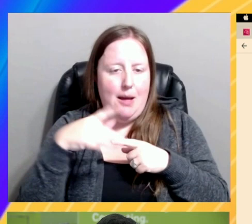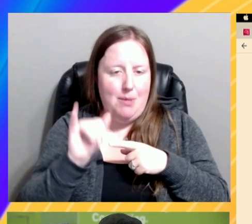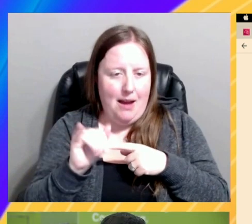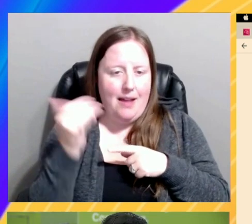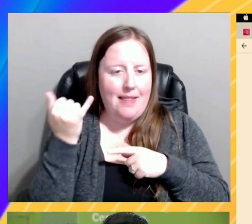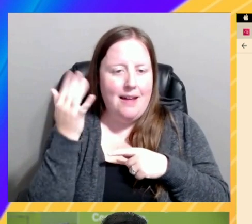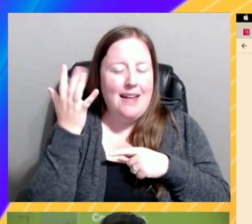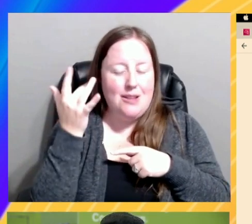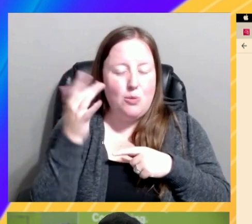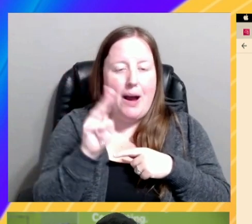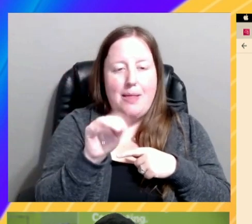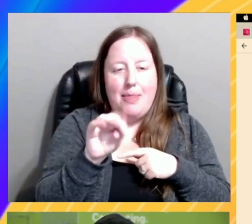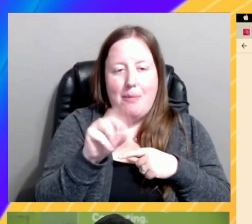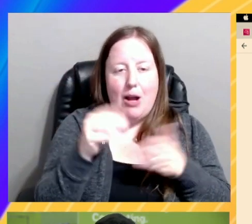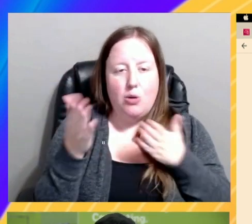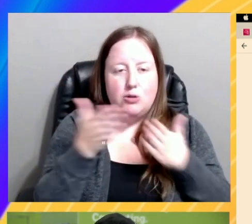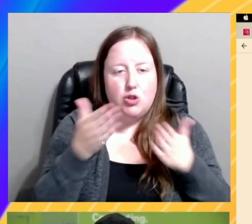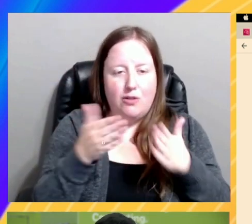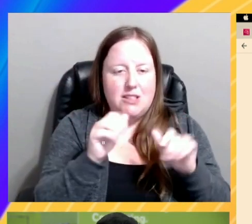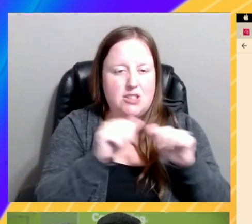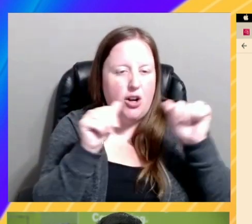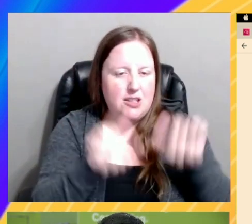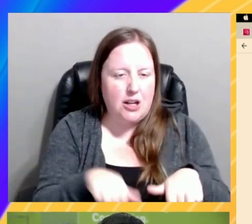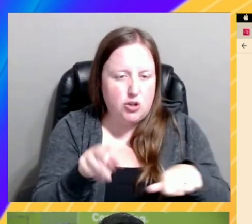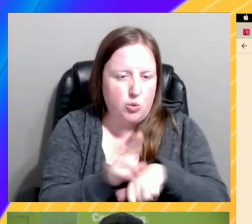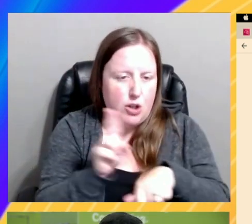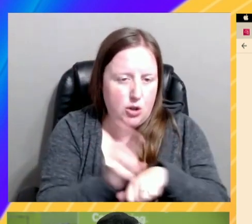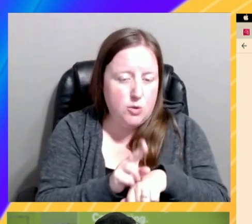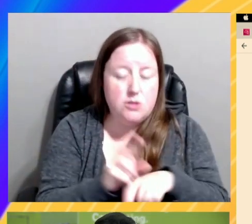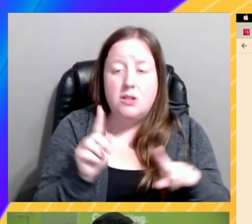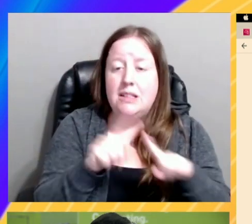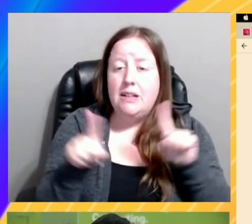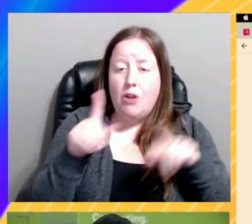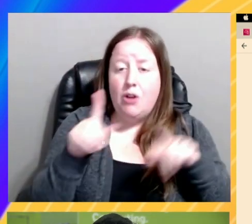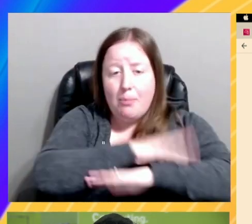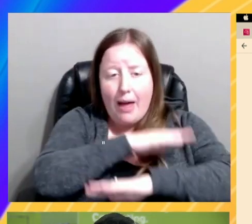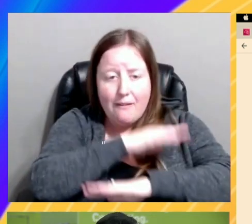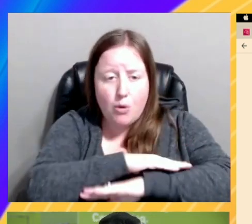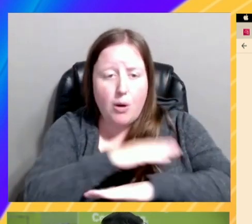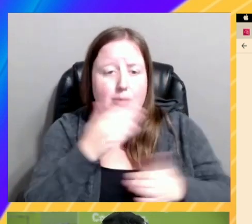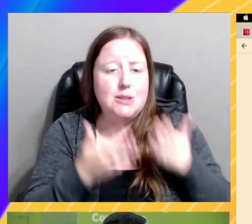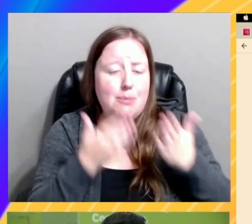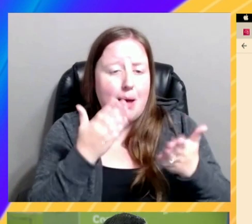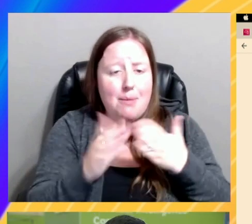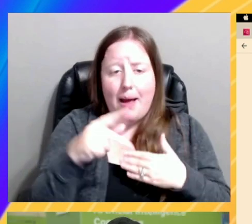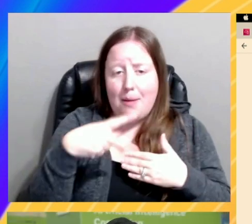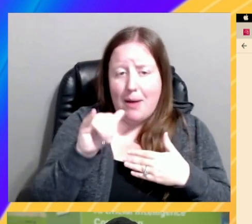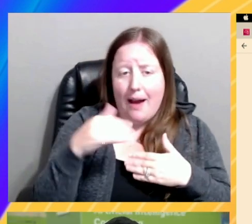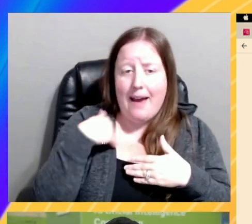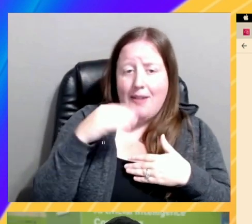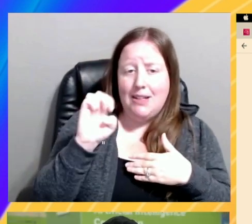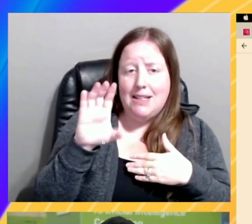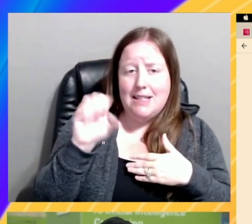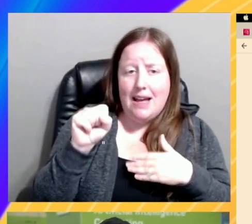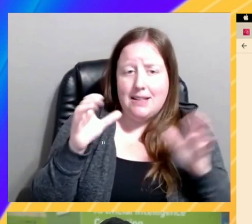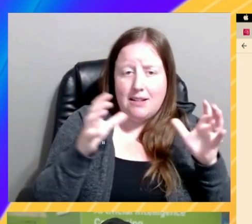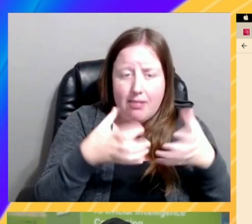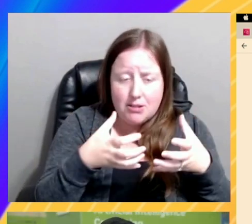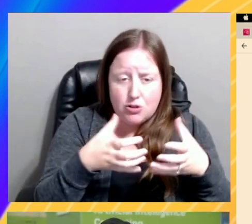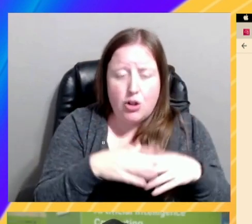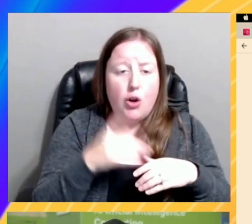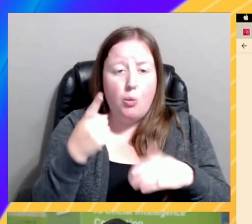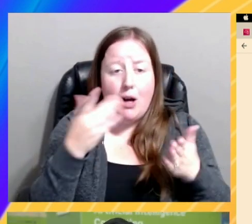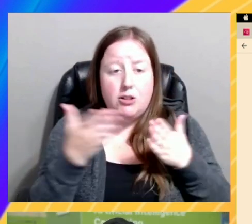is. Now we use different platforms, like one API is backed by an EKS cluster, one does a serverless, one does an ECS